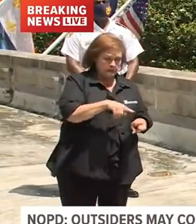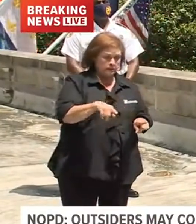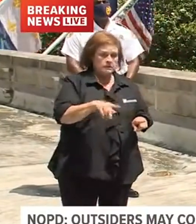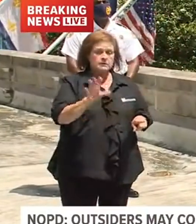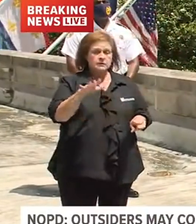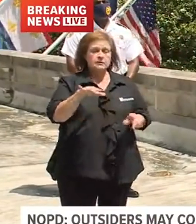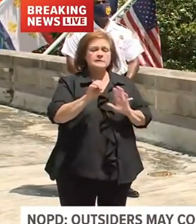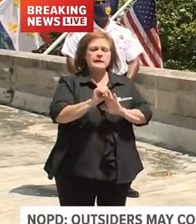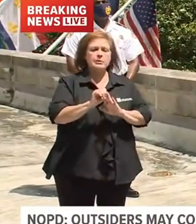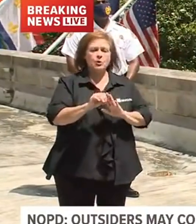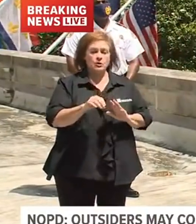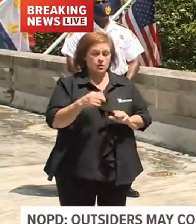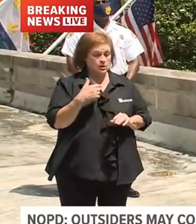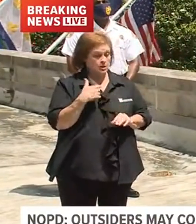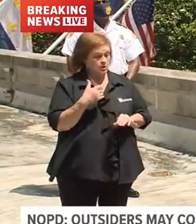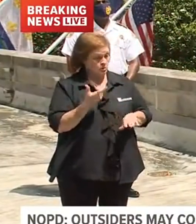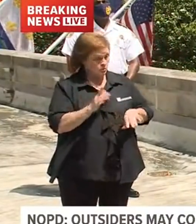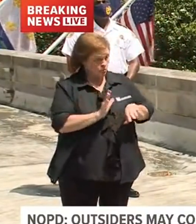when